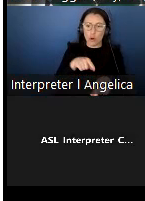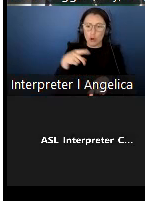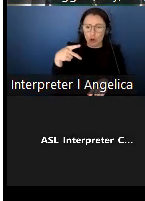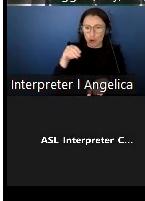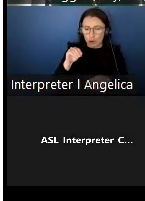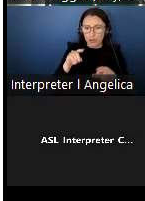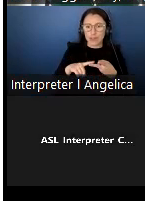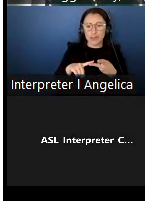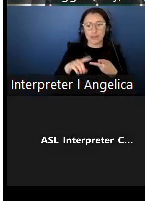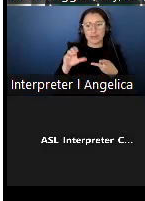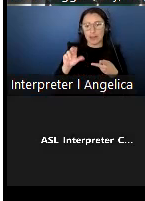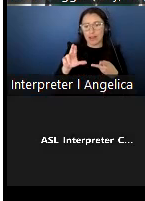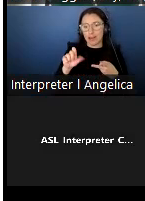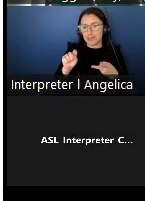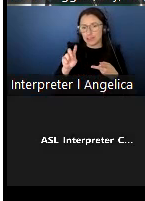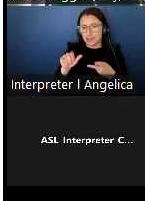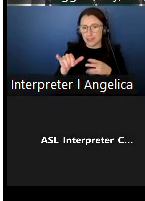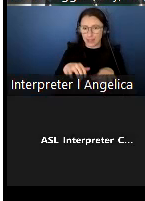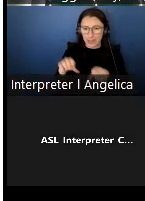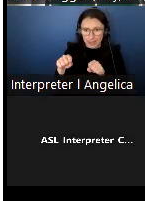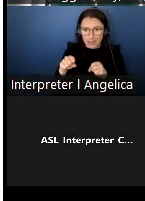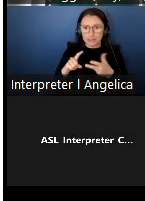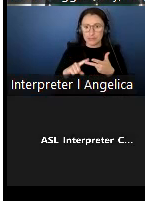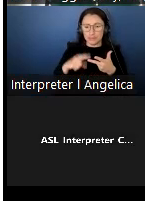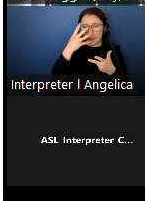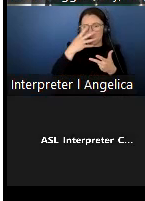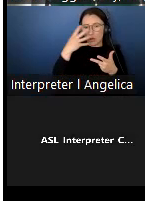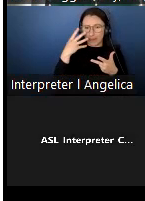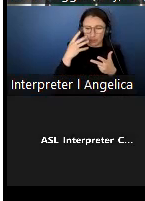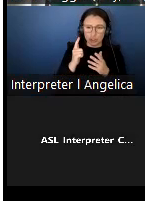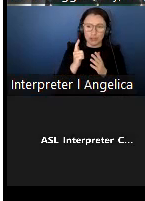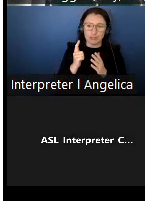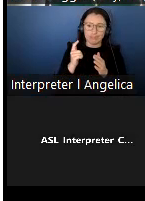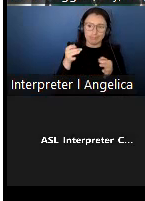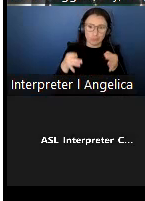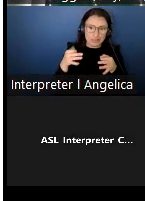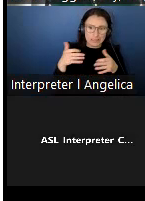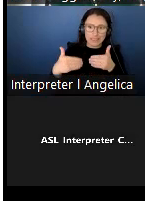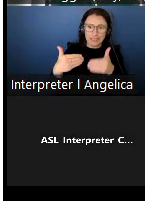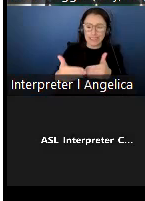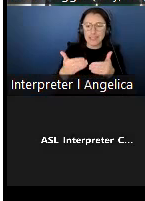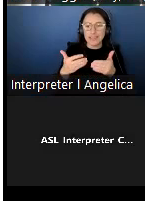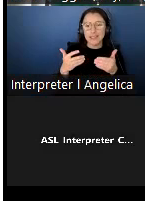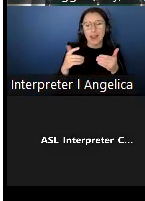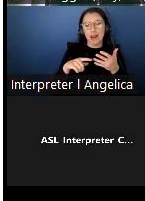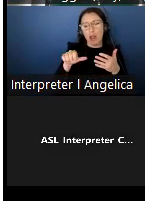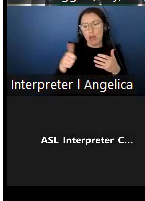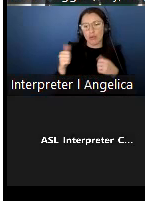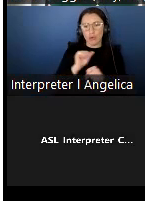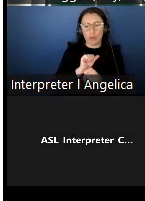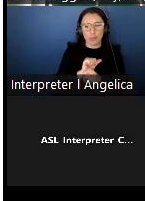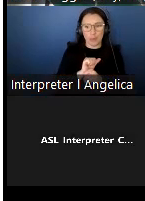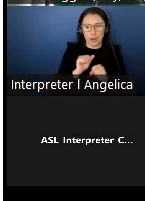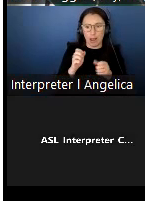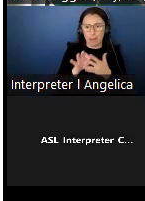criminal proceedings, immigration proceedings, and different employment options. Here,